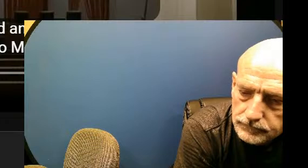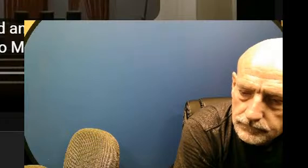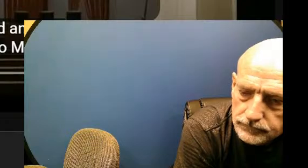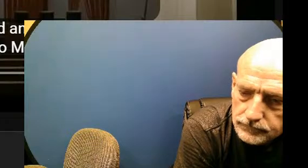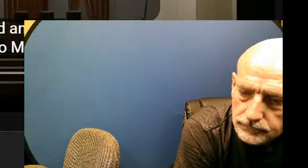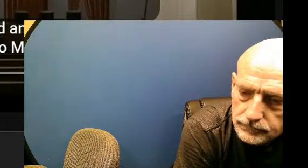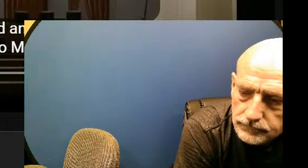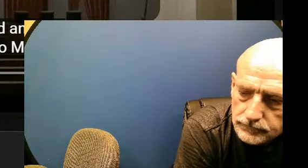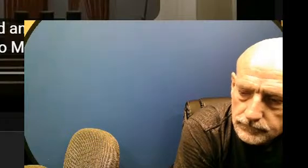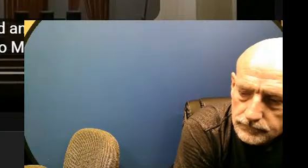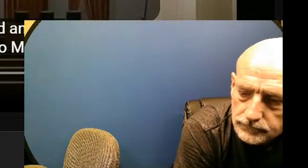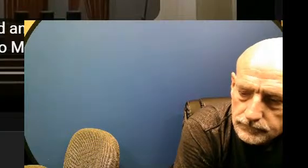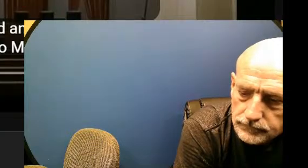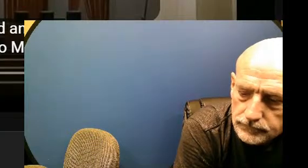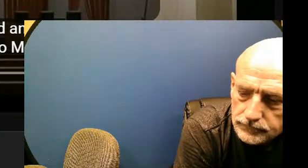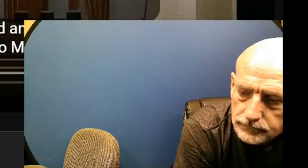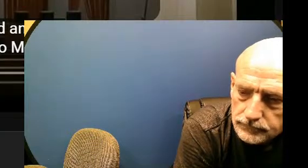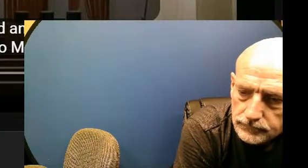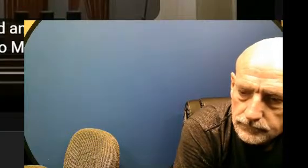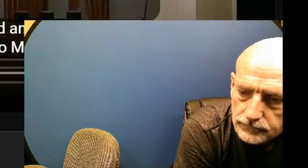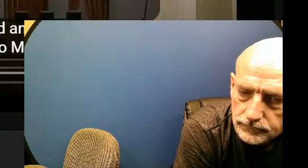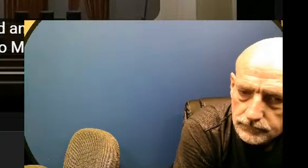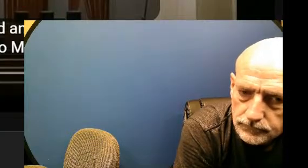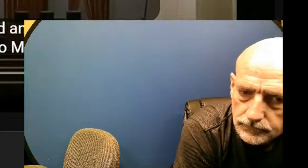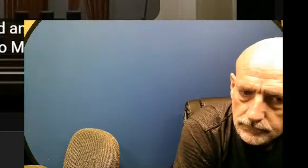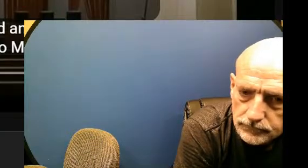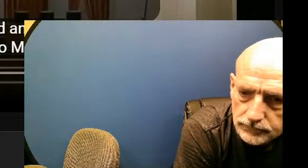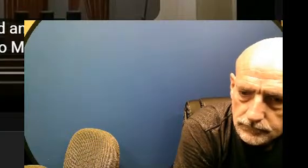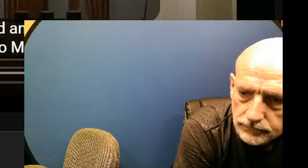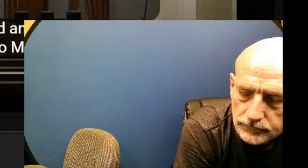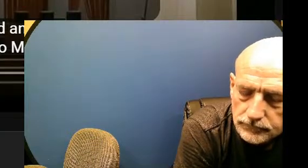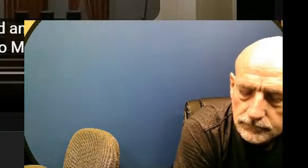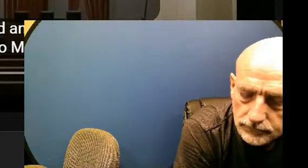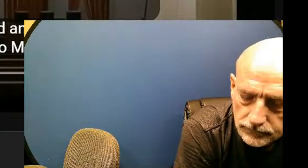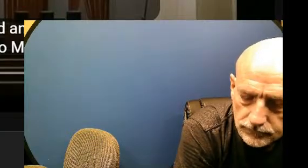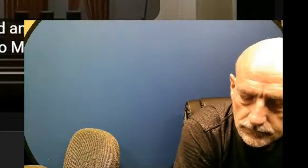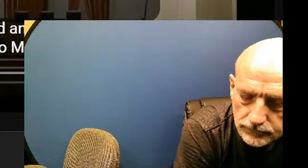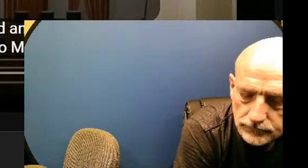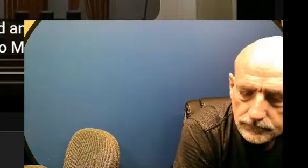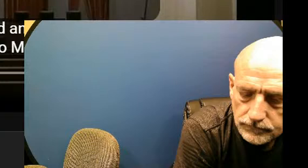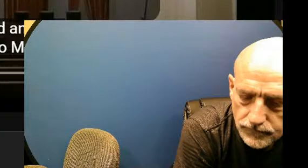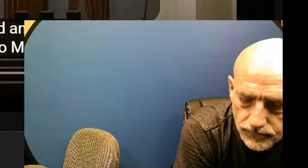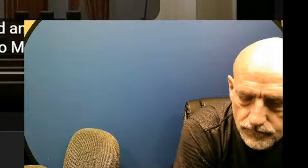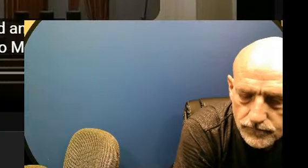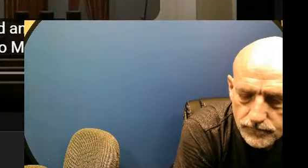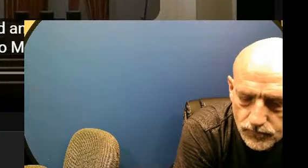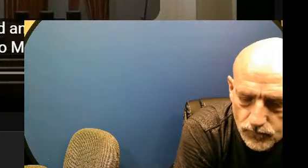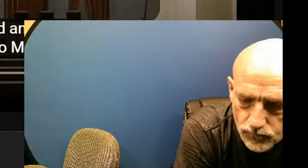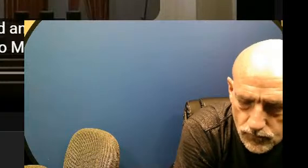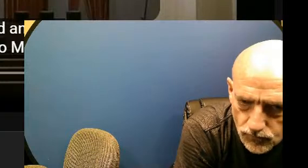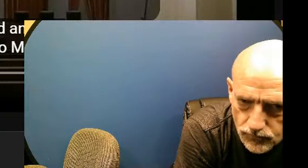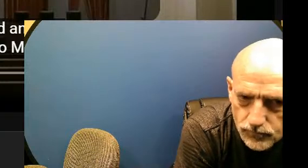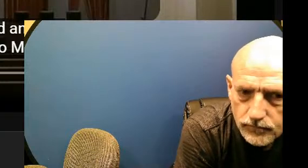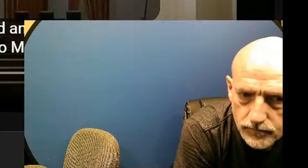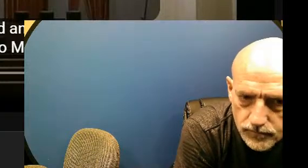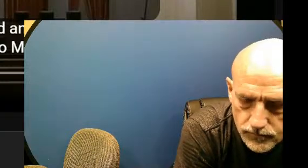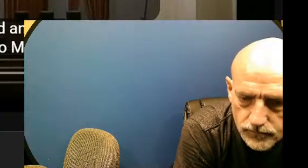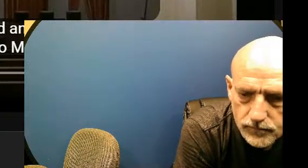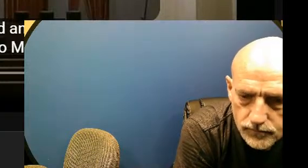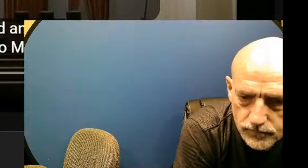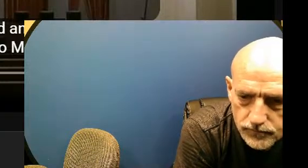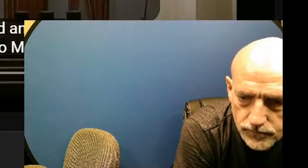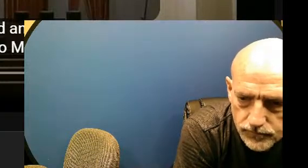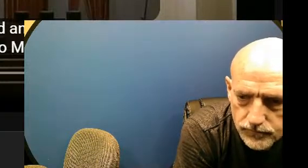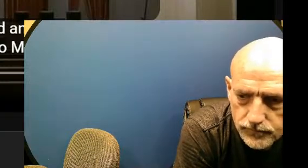Congress prohibiting association with terrorist organizations, prohibiting association with foreign adversaries. And